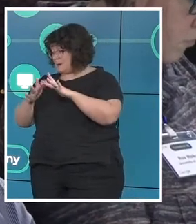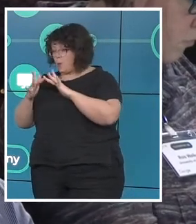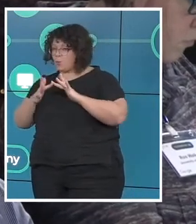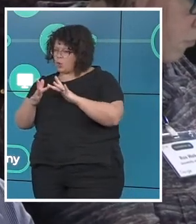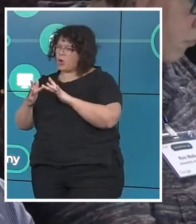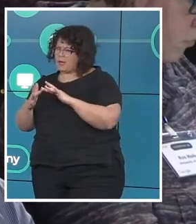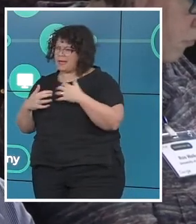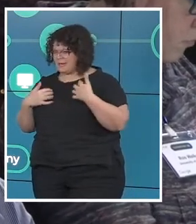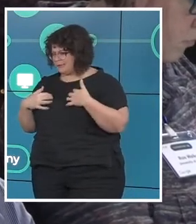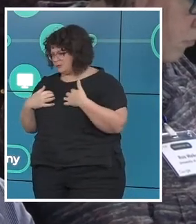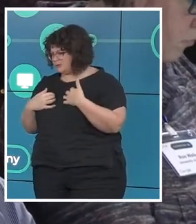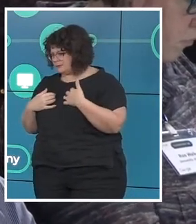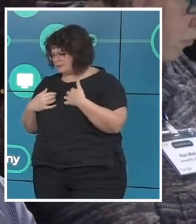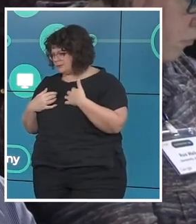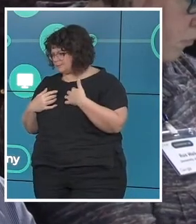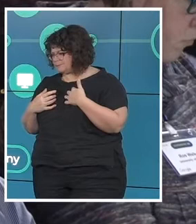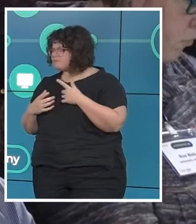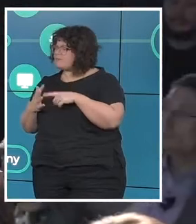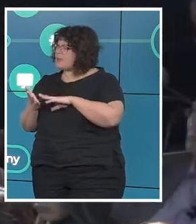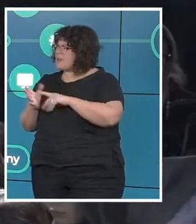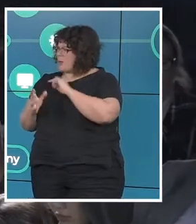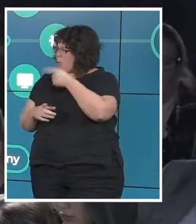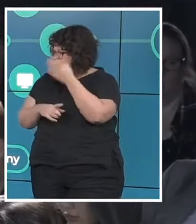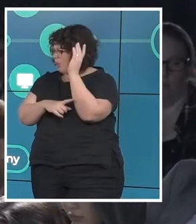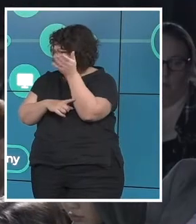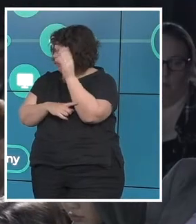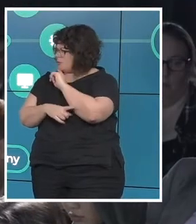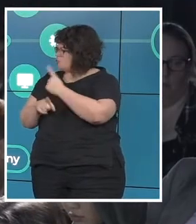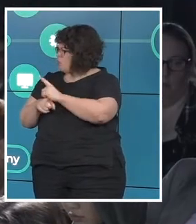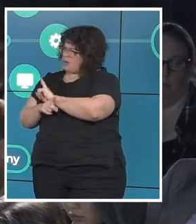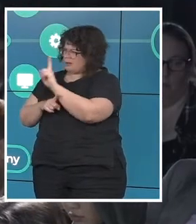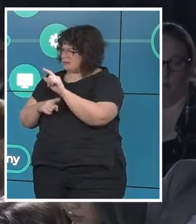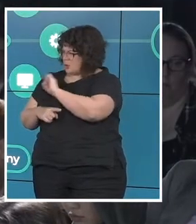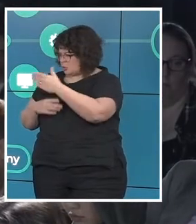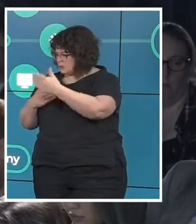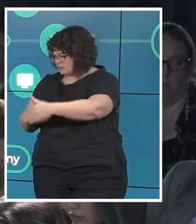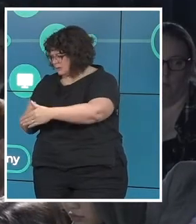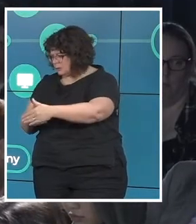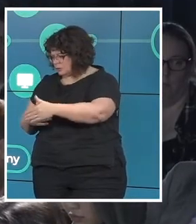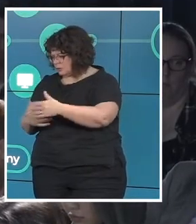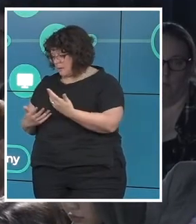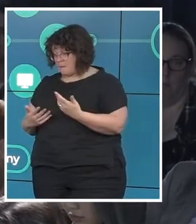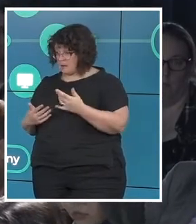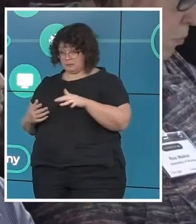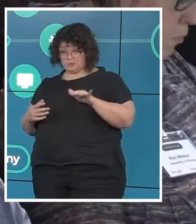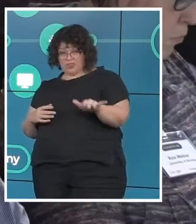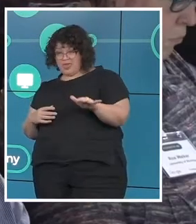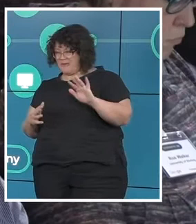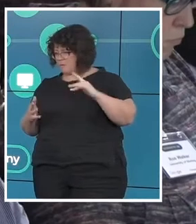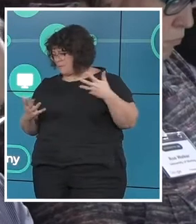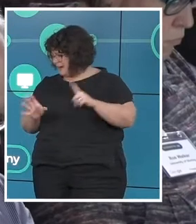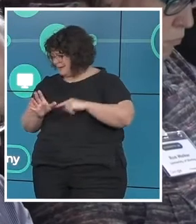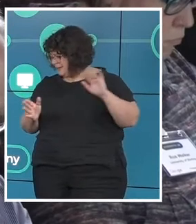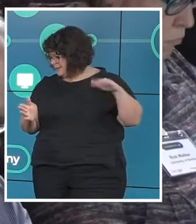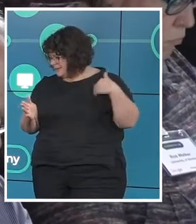many years, and it kind of ends up. It's not just about technical delivery. It's not just about design delivery and technical delivery. It's about everything.